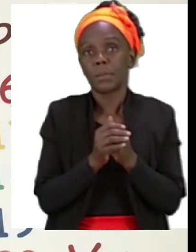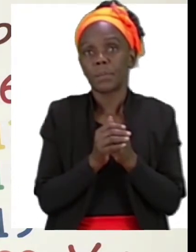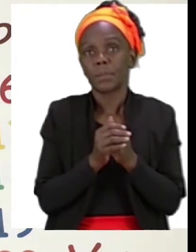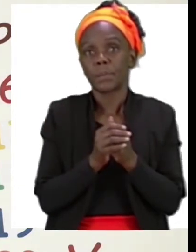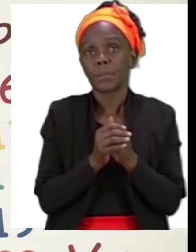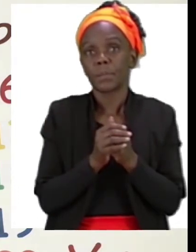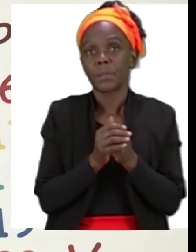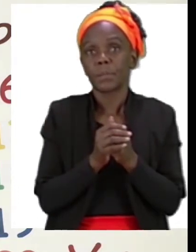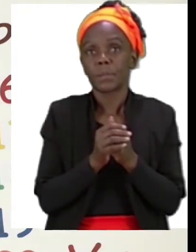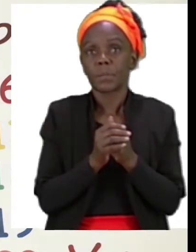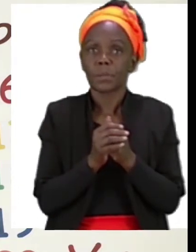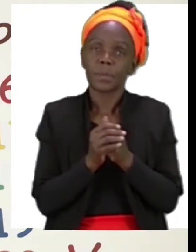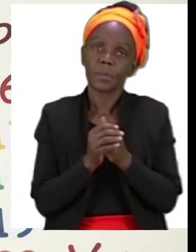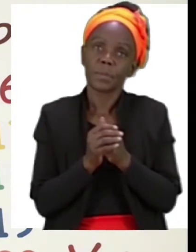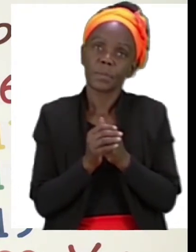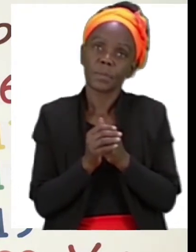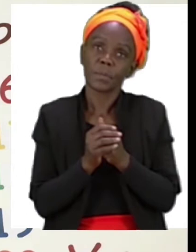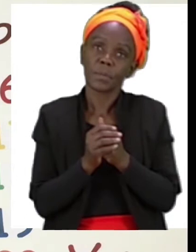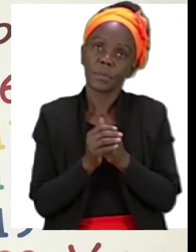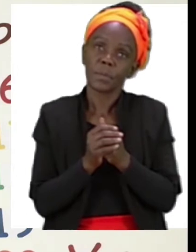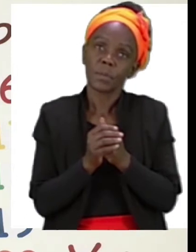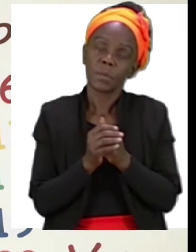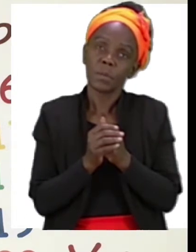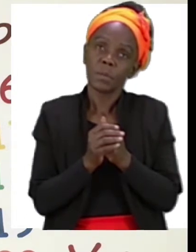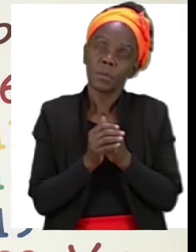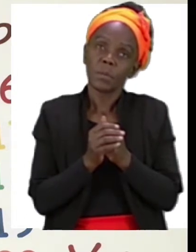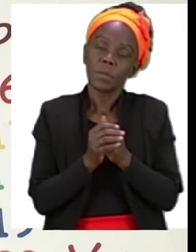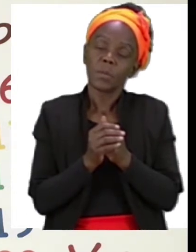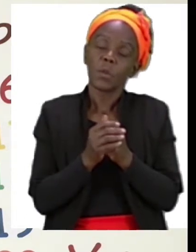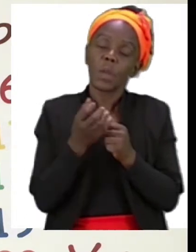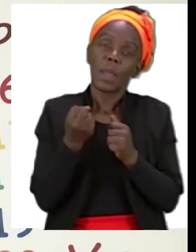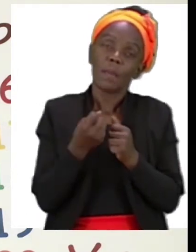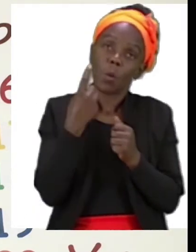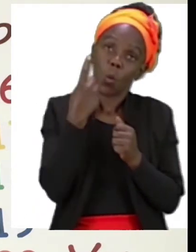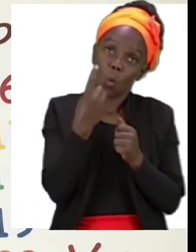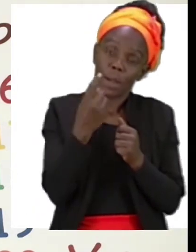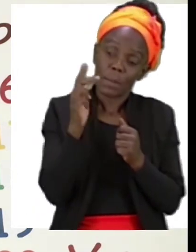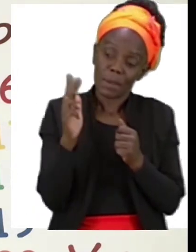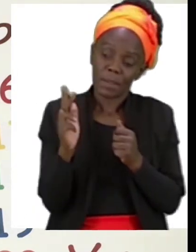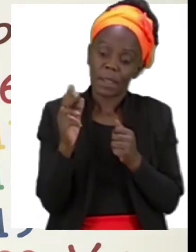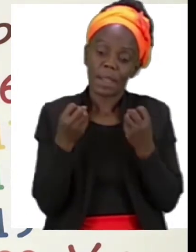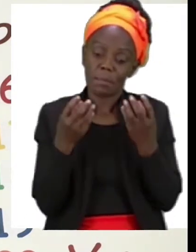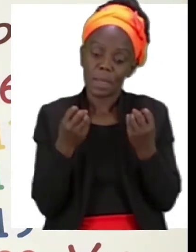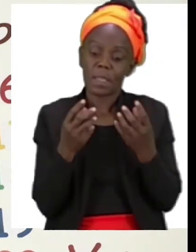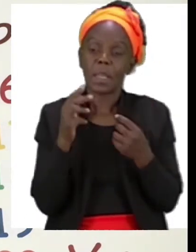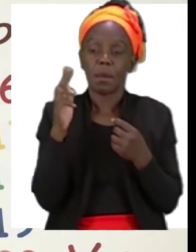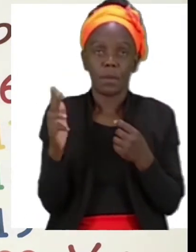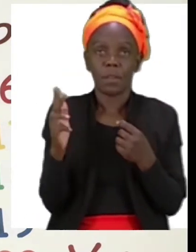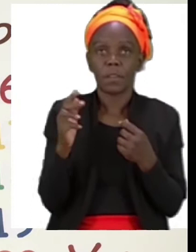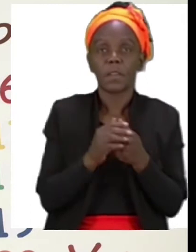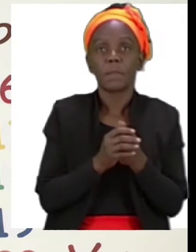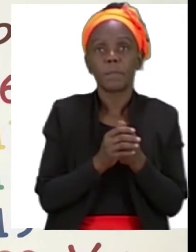one and then we have many. Now I know most of you are thinking,